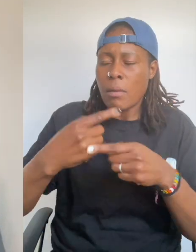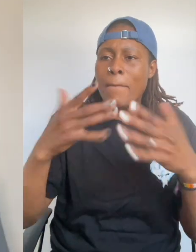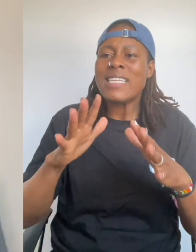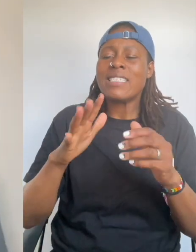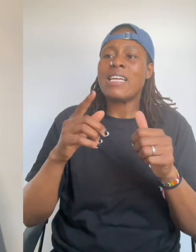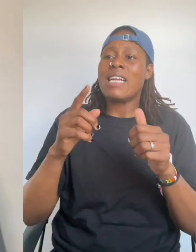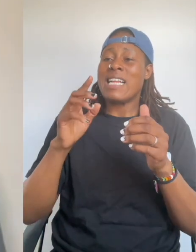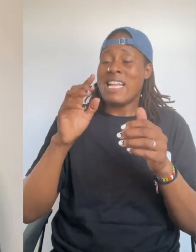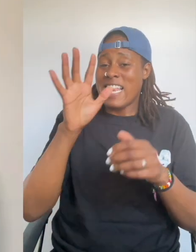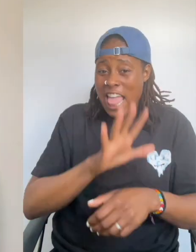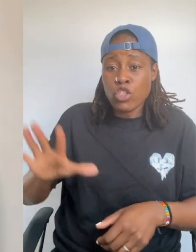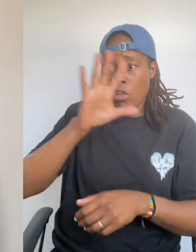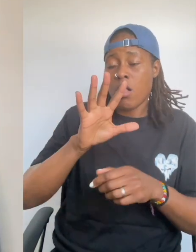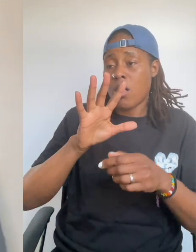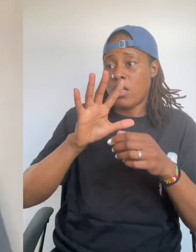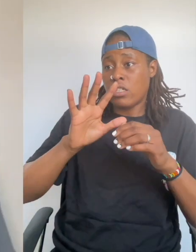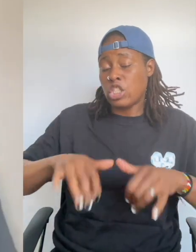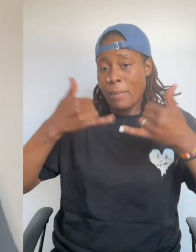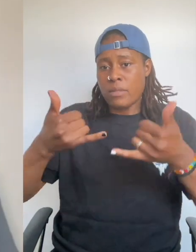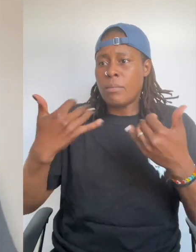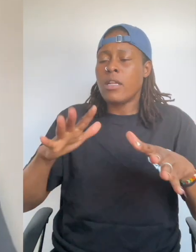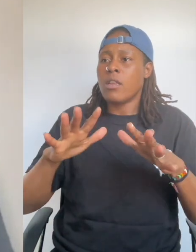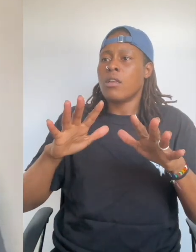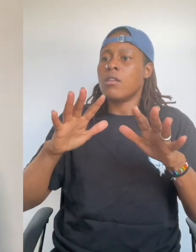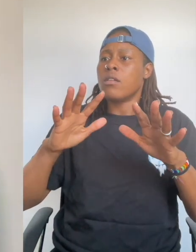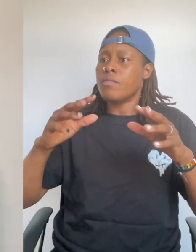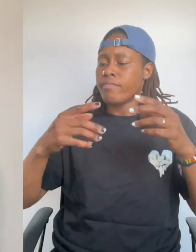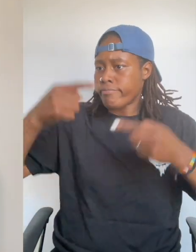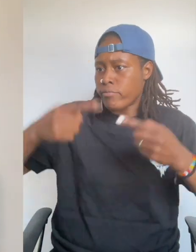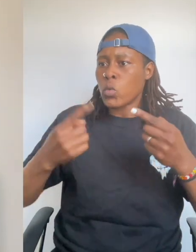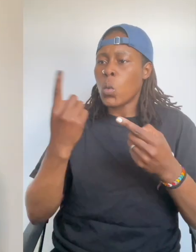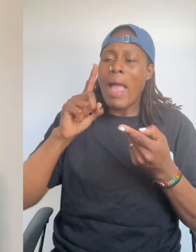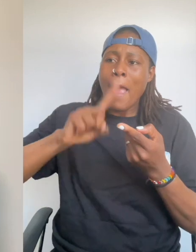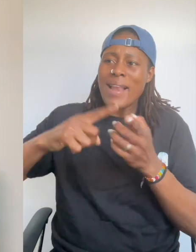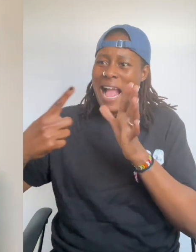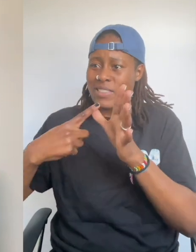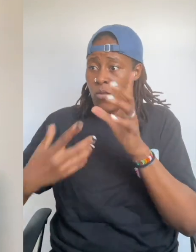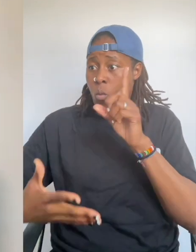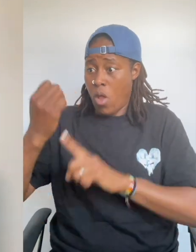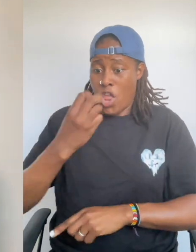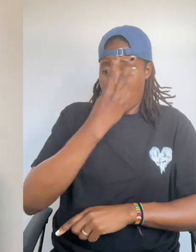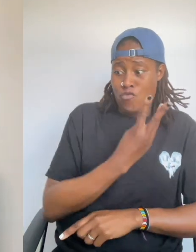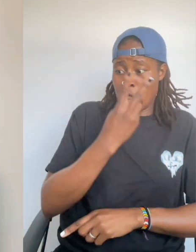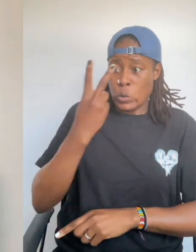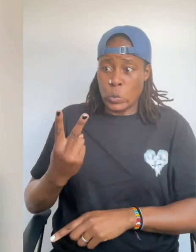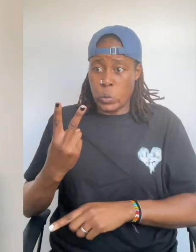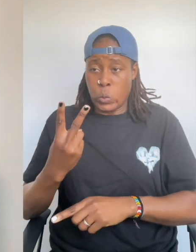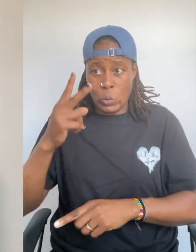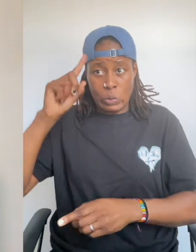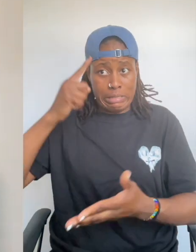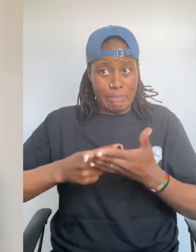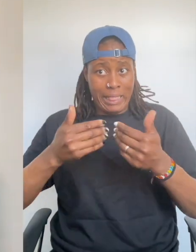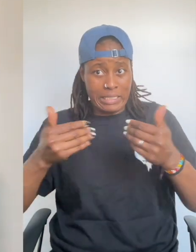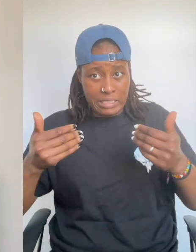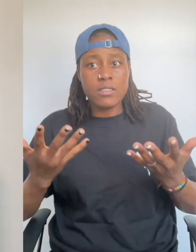time in 2023. I fought Emily Asquith and won on a 3-2 split. And again, it was a close one,